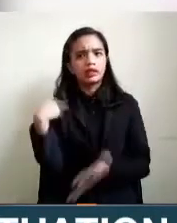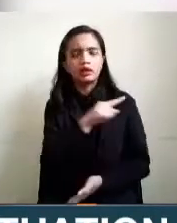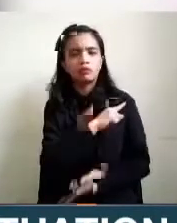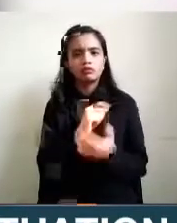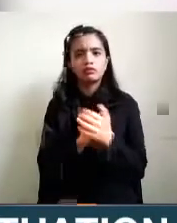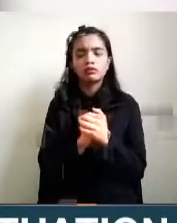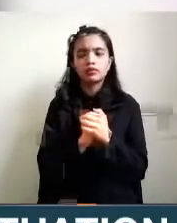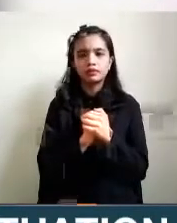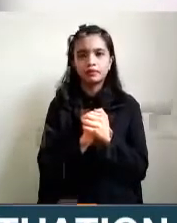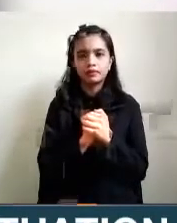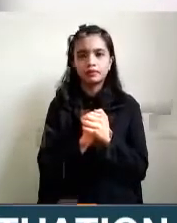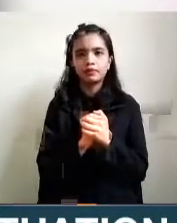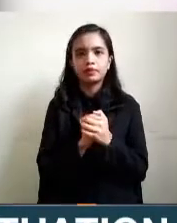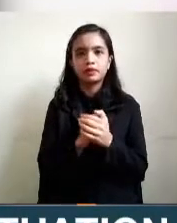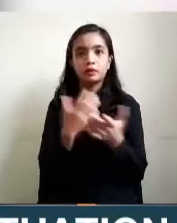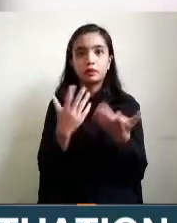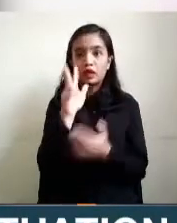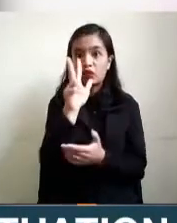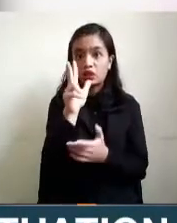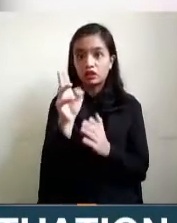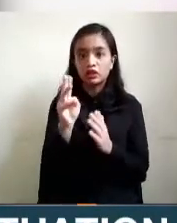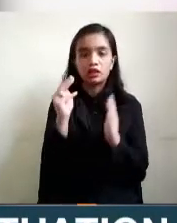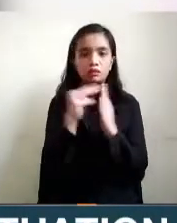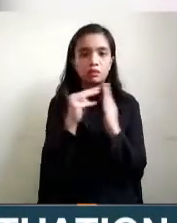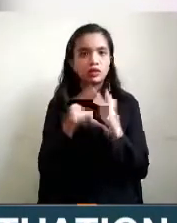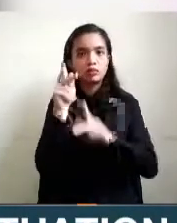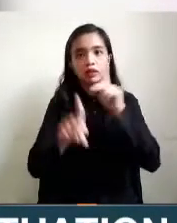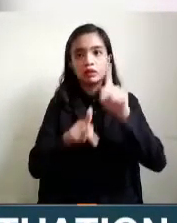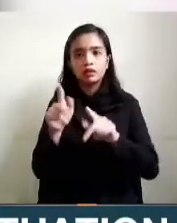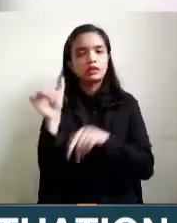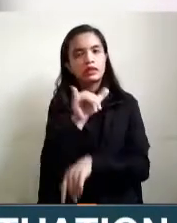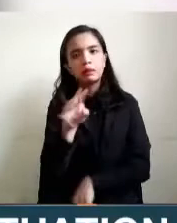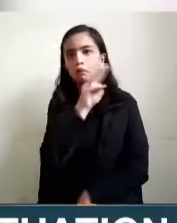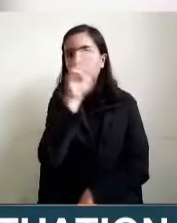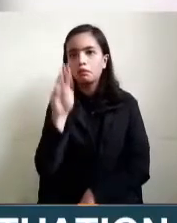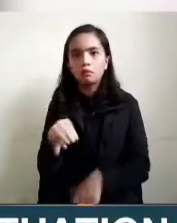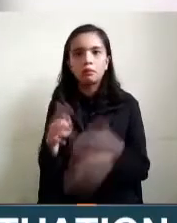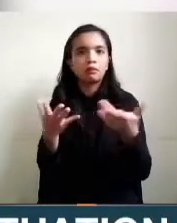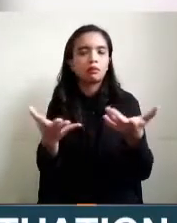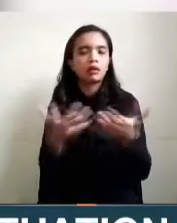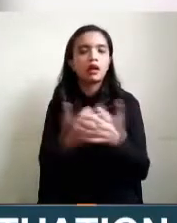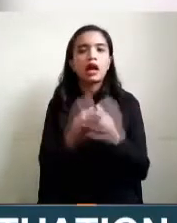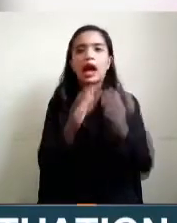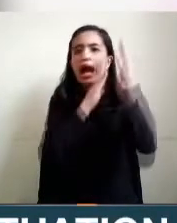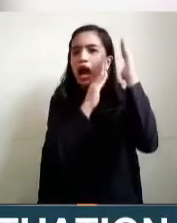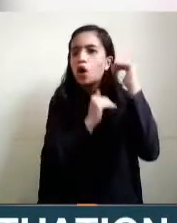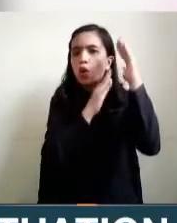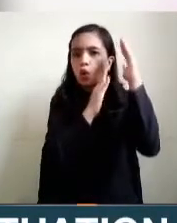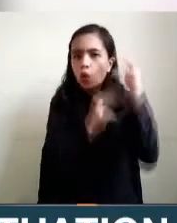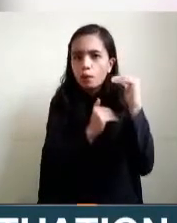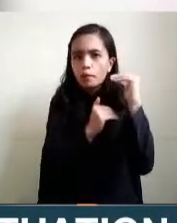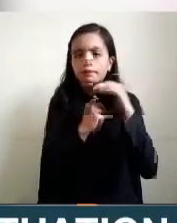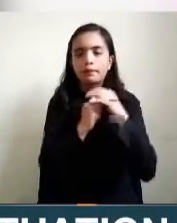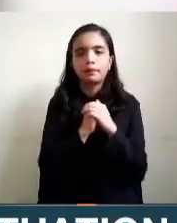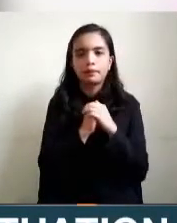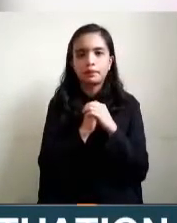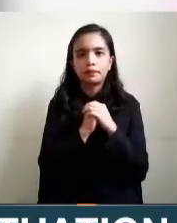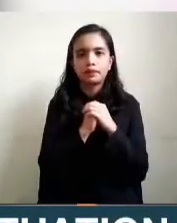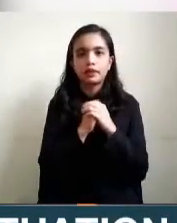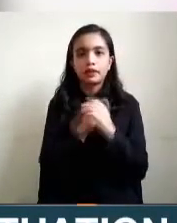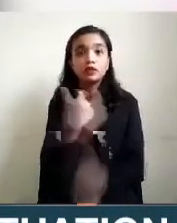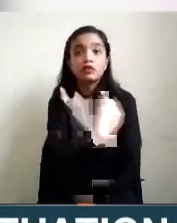million people, and 13 million people actually live in Metro Manila. So I really hope that the vaccine